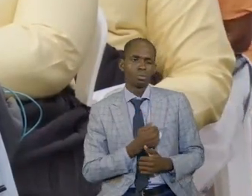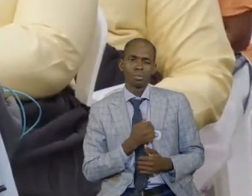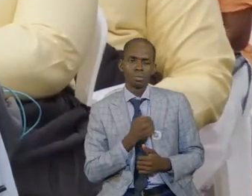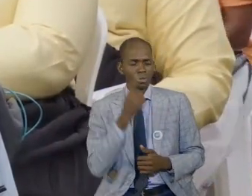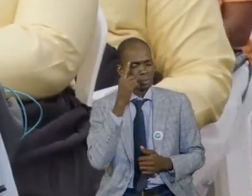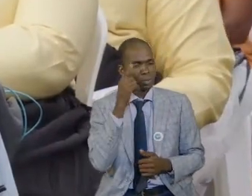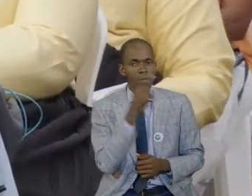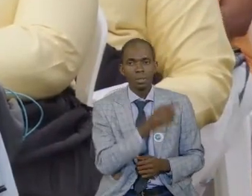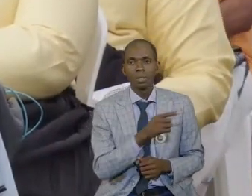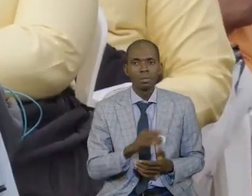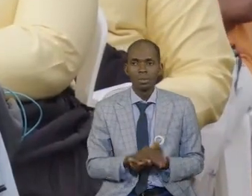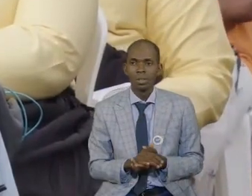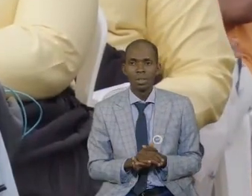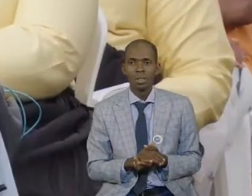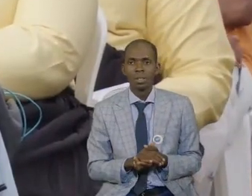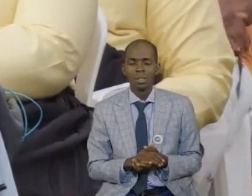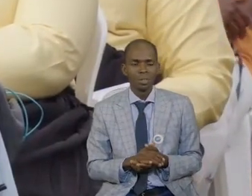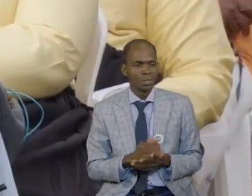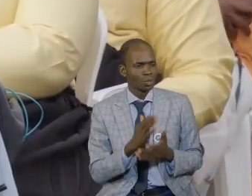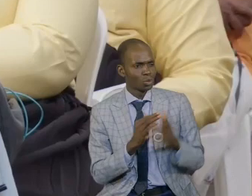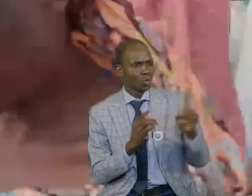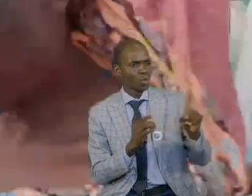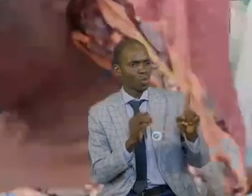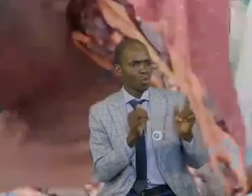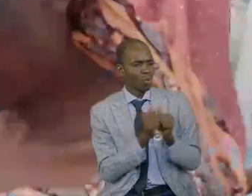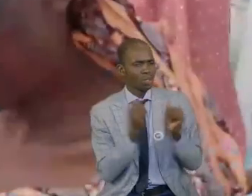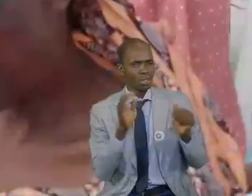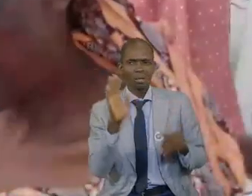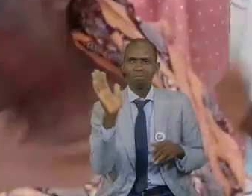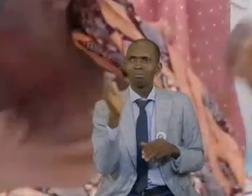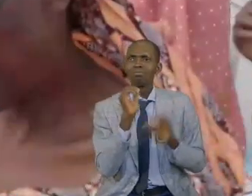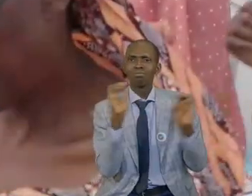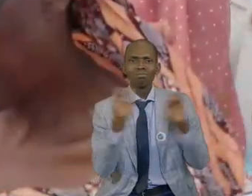or nothing in his hand will ever defeat you.